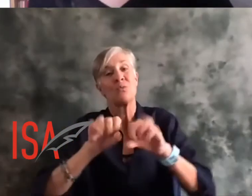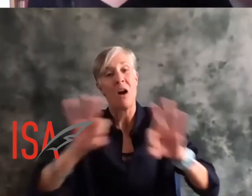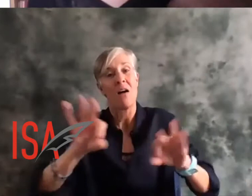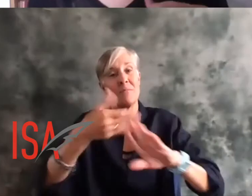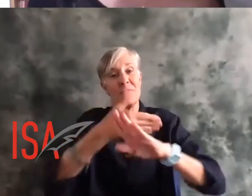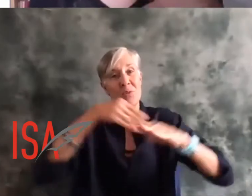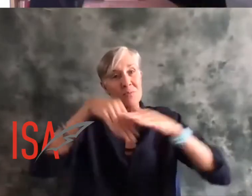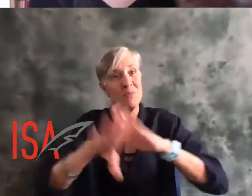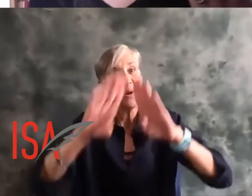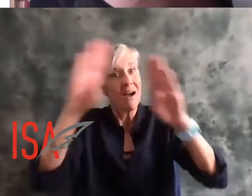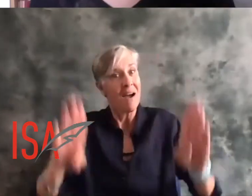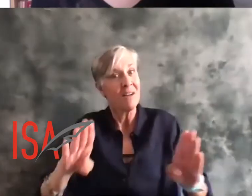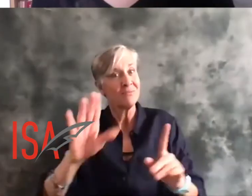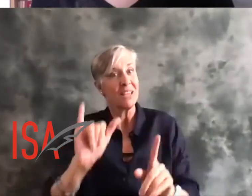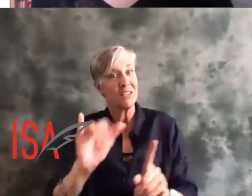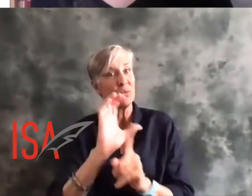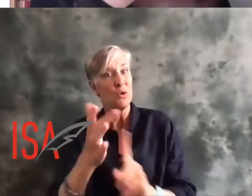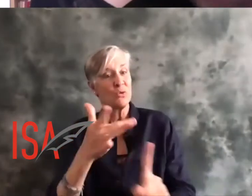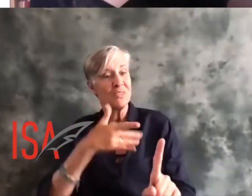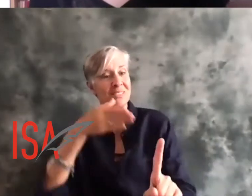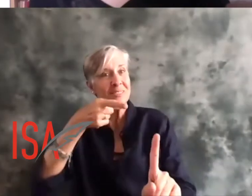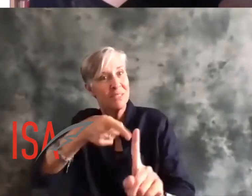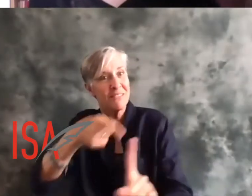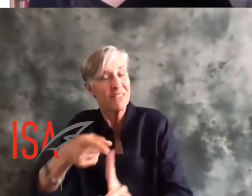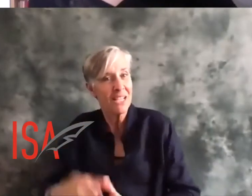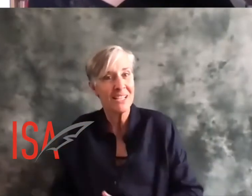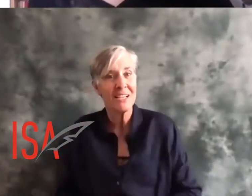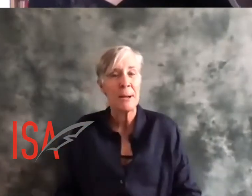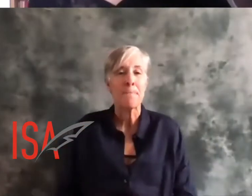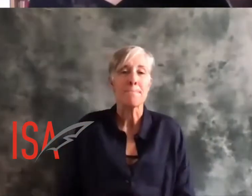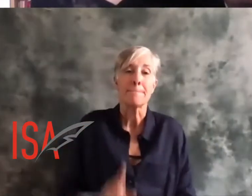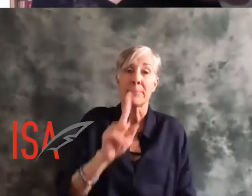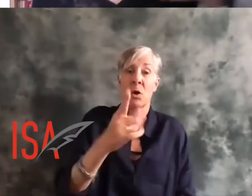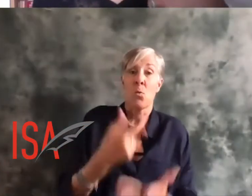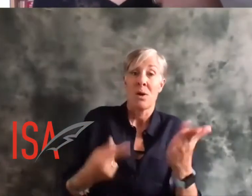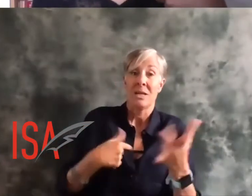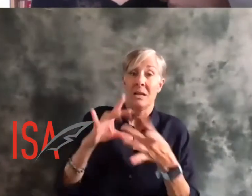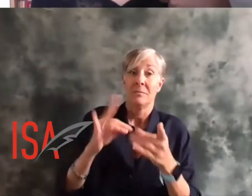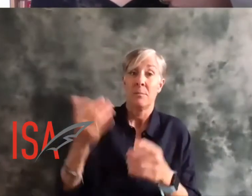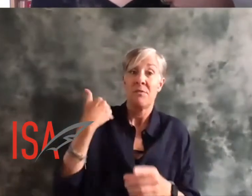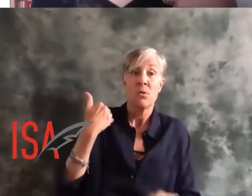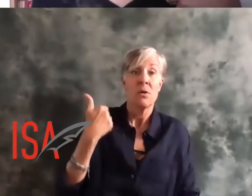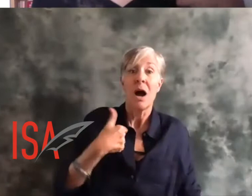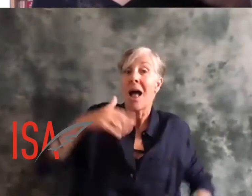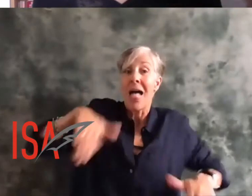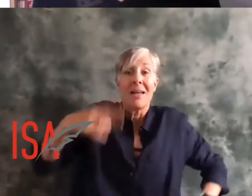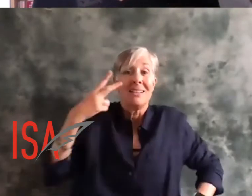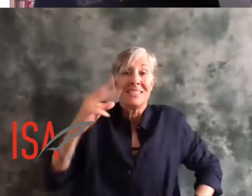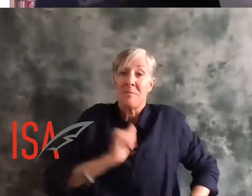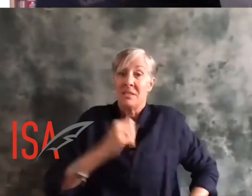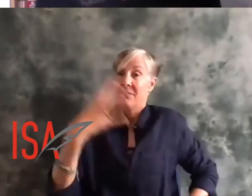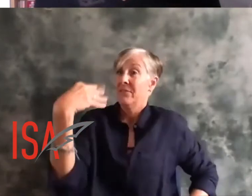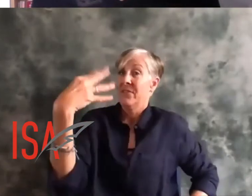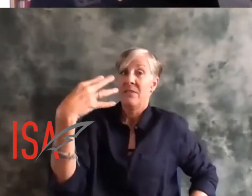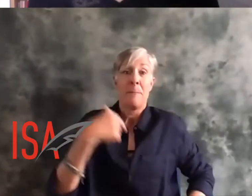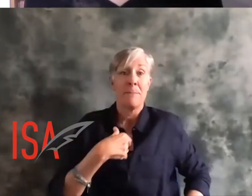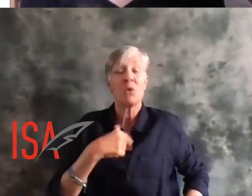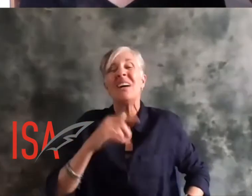and we put it forth. And what I meant by that earlier was I still haven't seen myself on the screen. I'm still waiting.